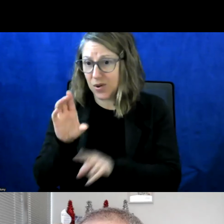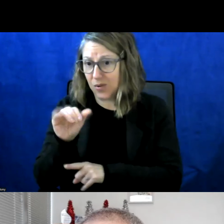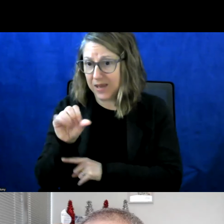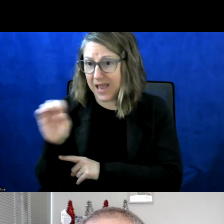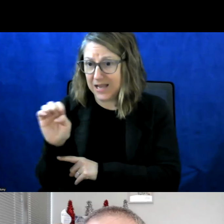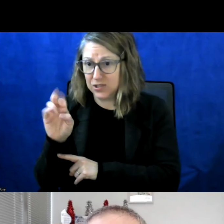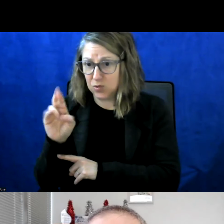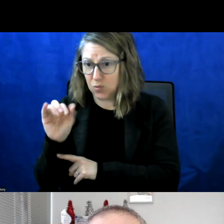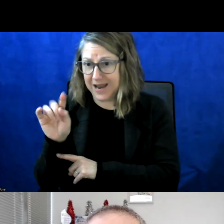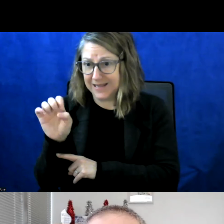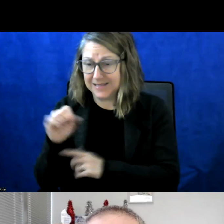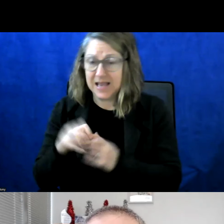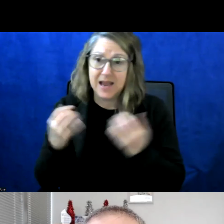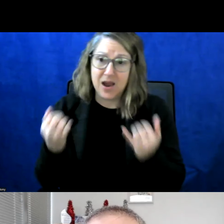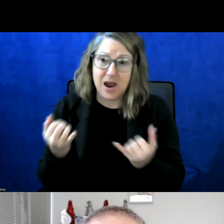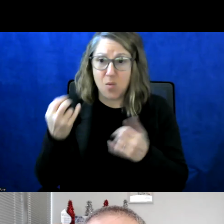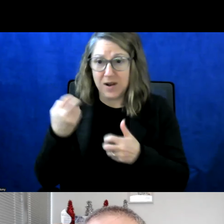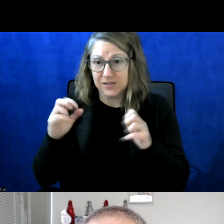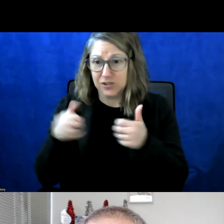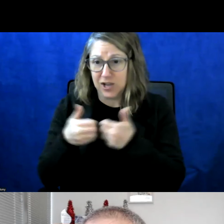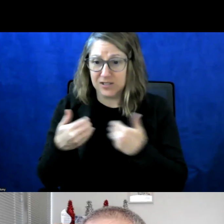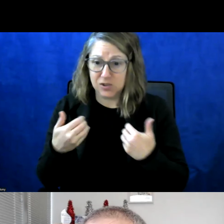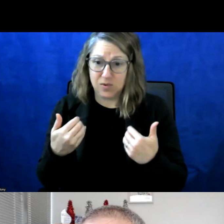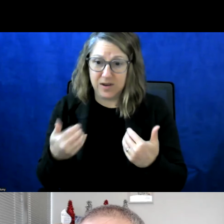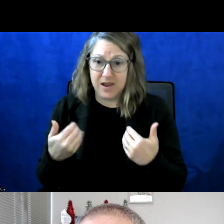Now, one of the challenges we have with not with